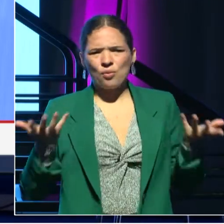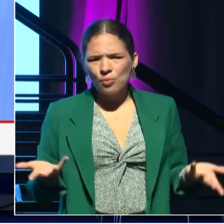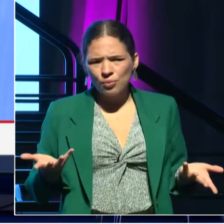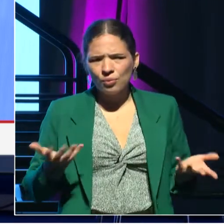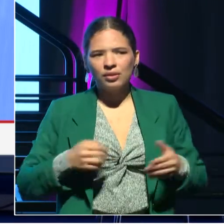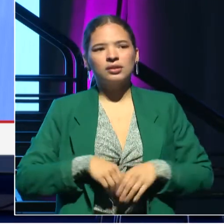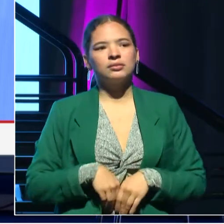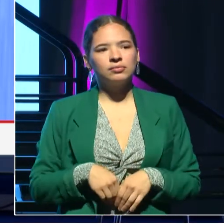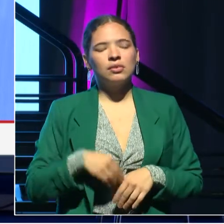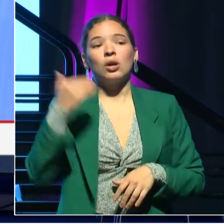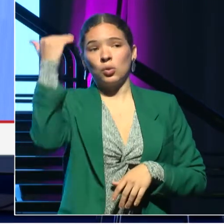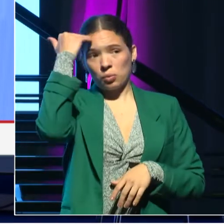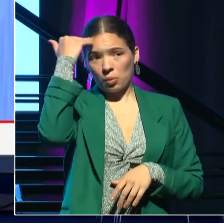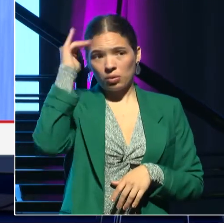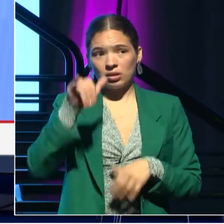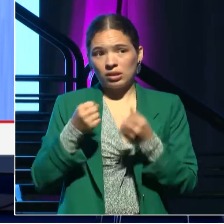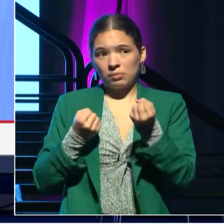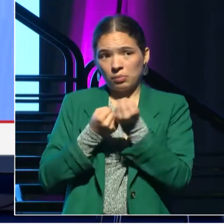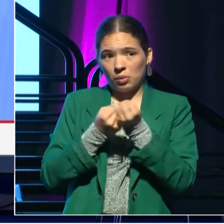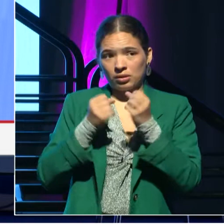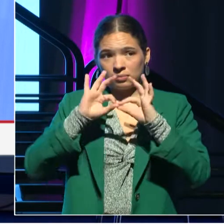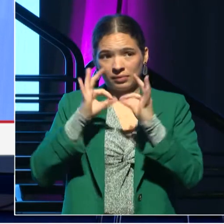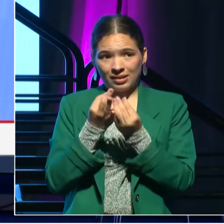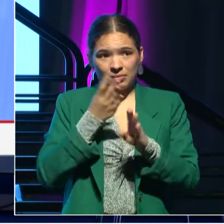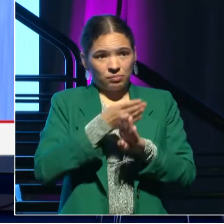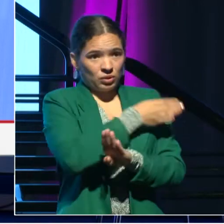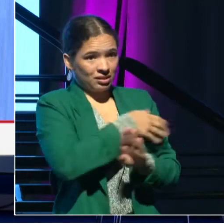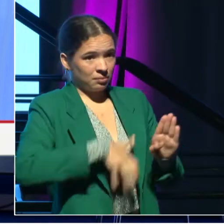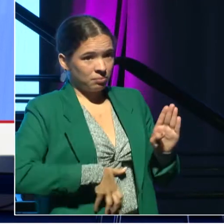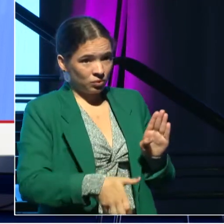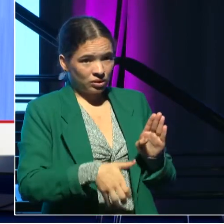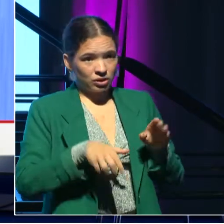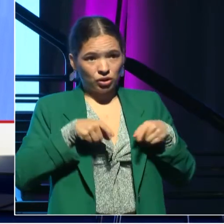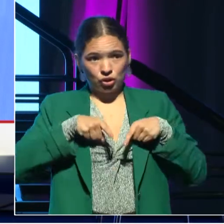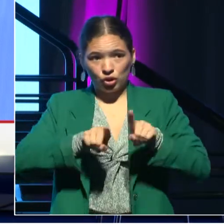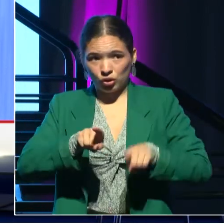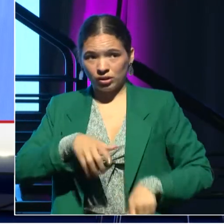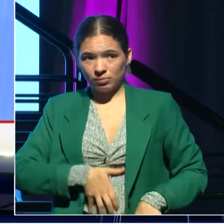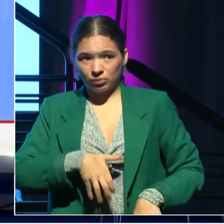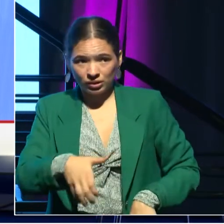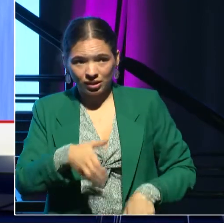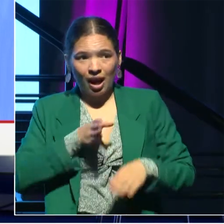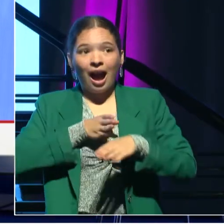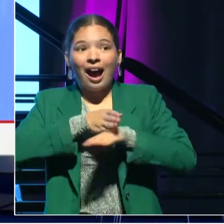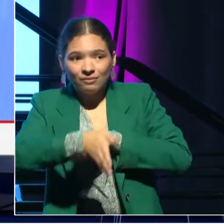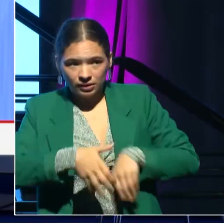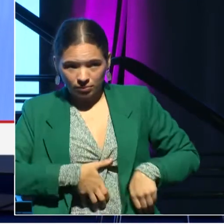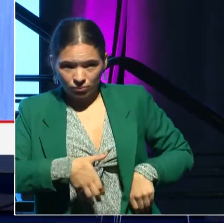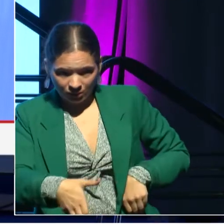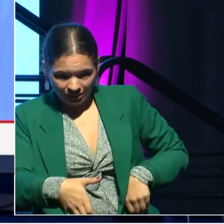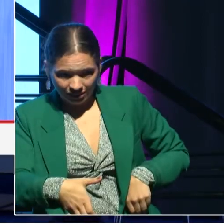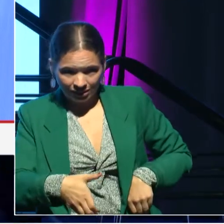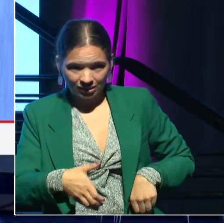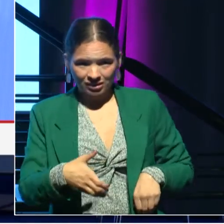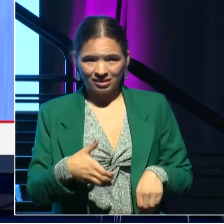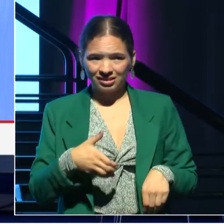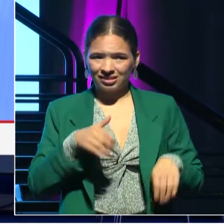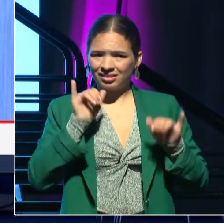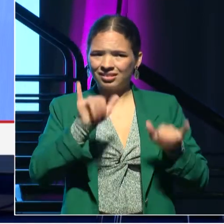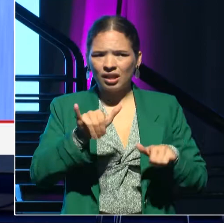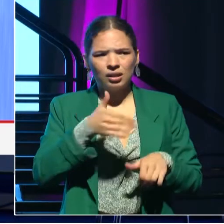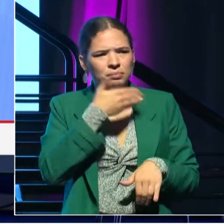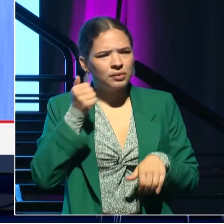before pregnancy, during pregnancy, and after pregnancy, we have the best opportunity to have